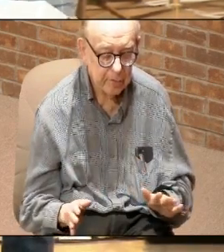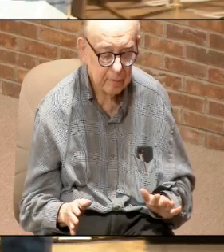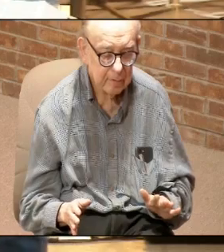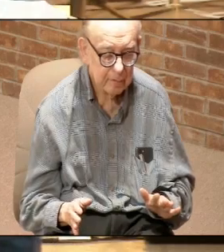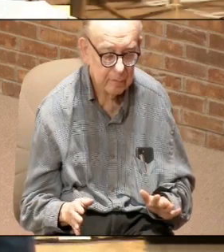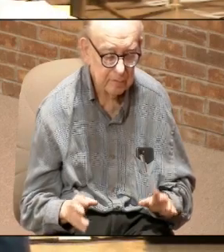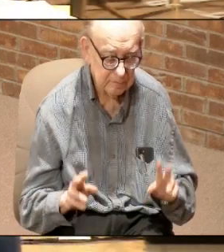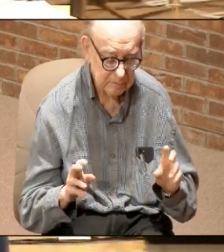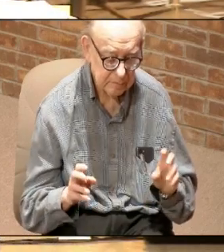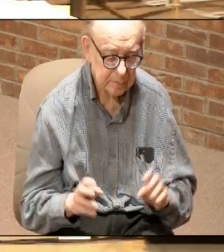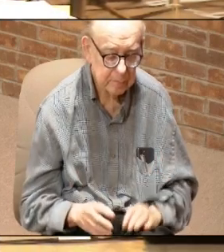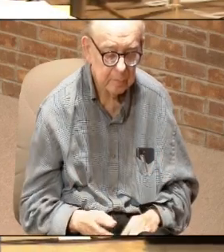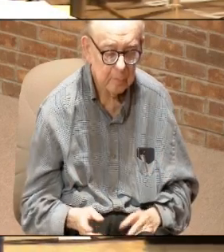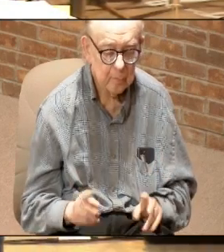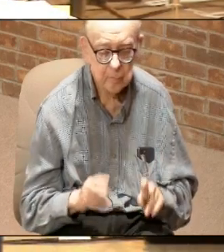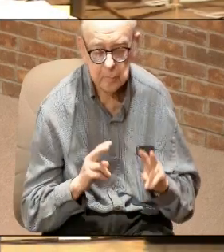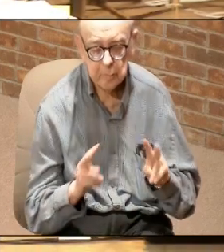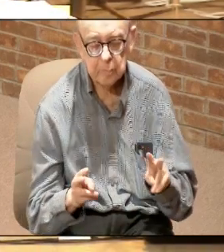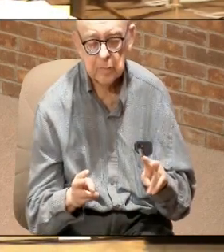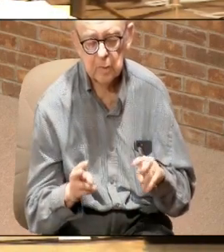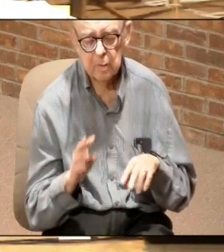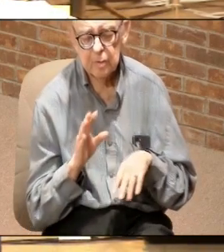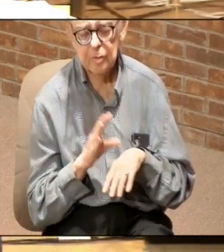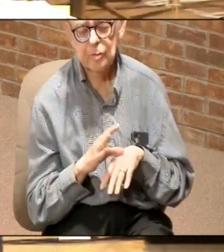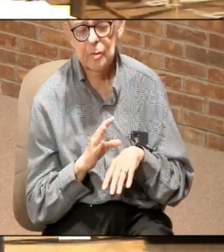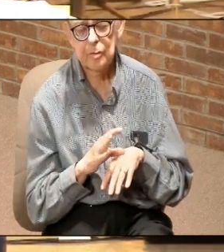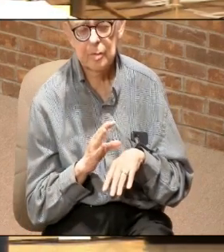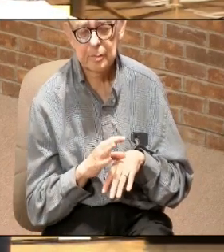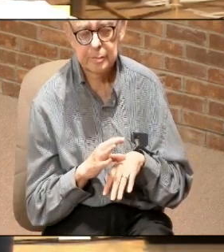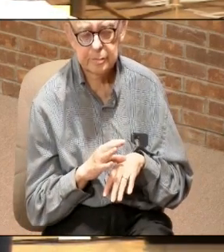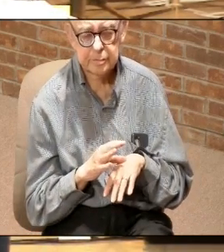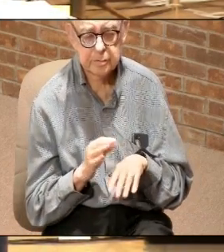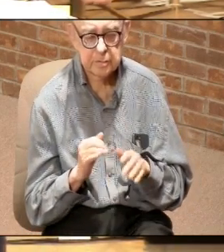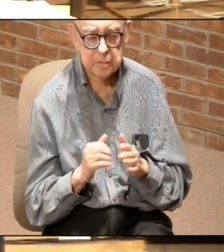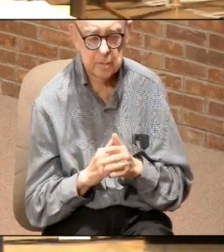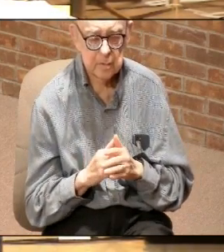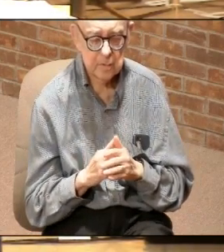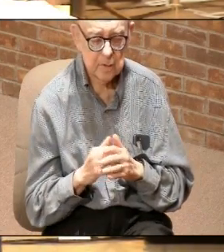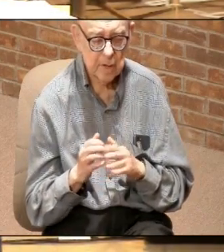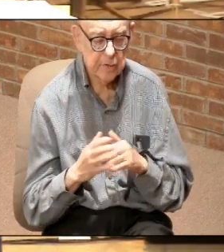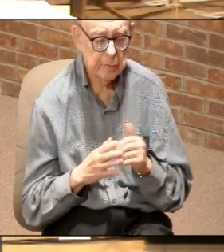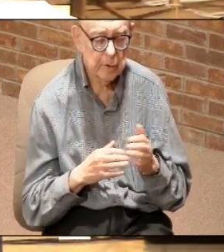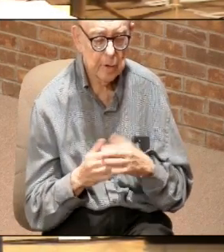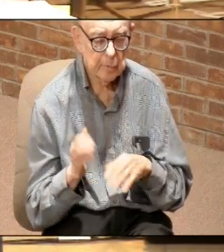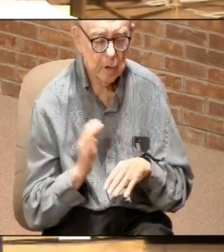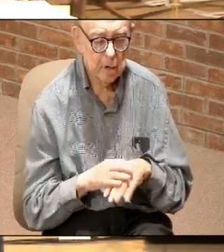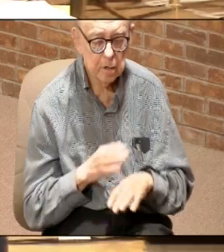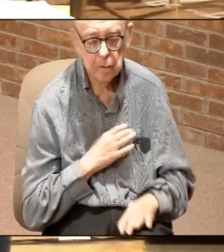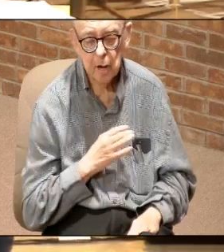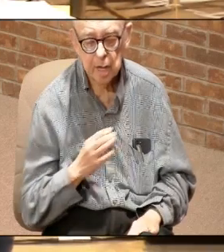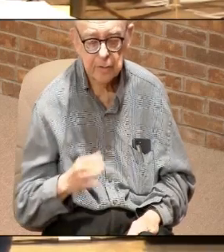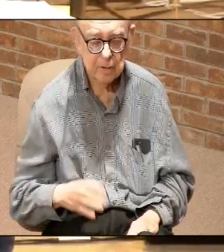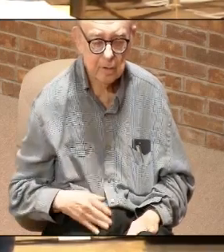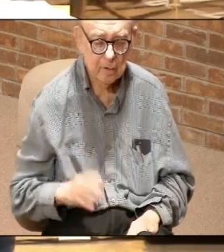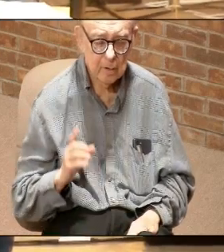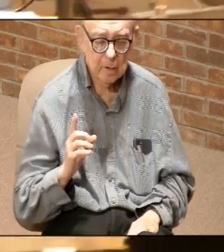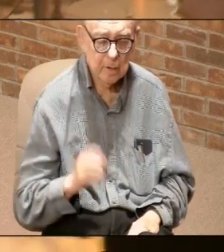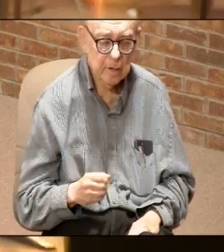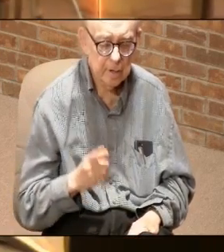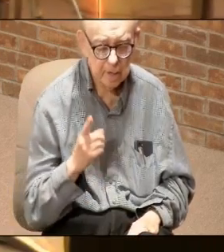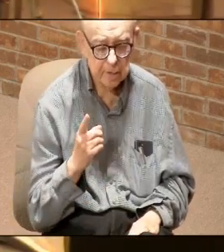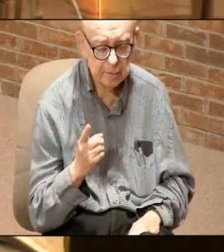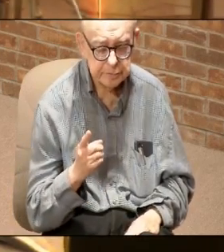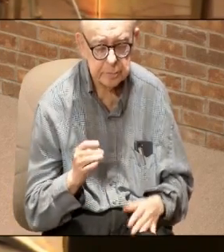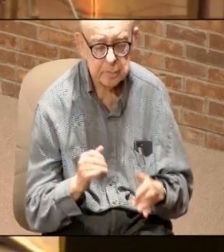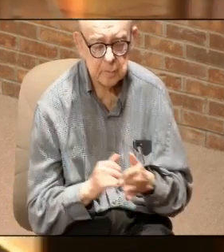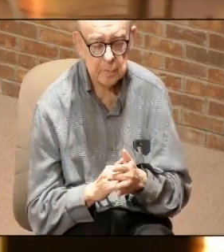And so when we look at the church that's built upon Christ, we need to